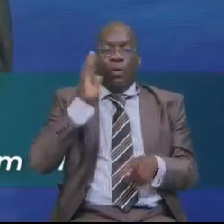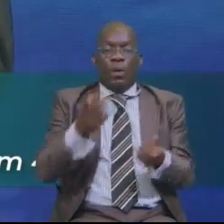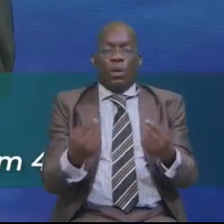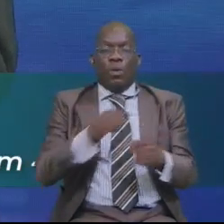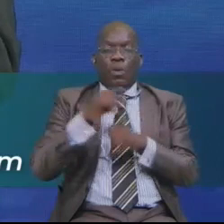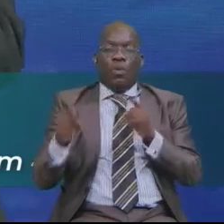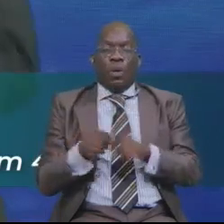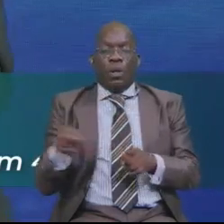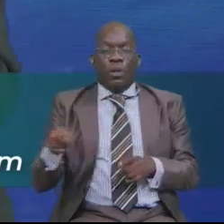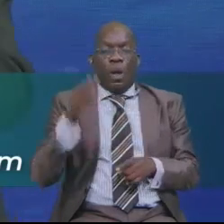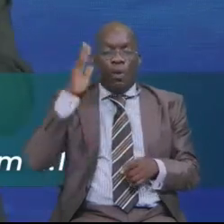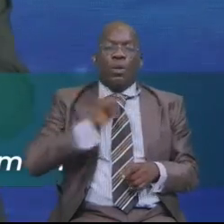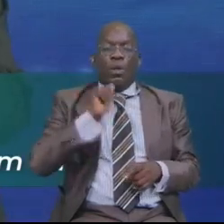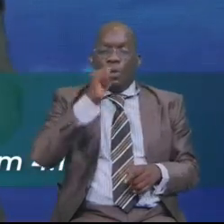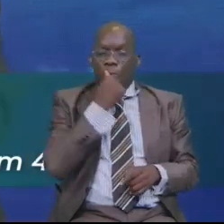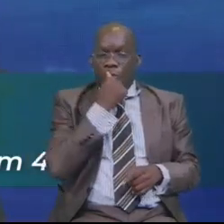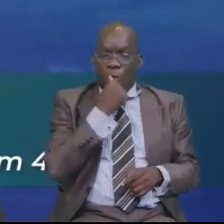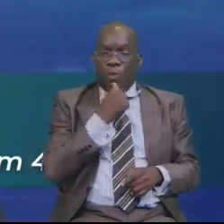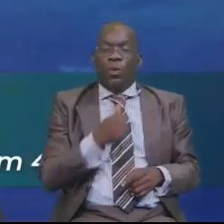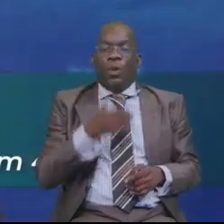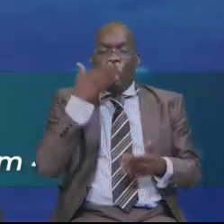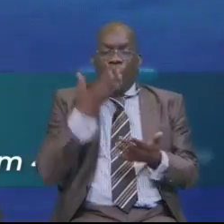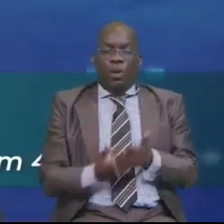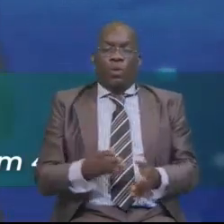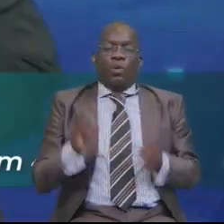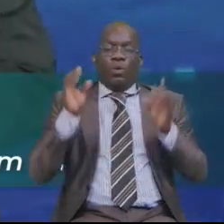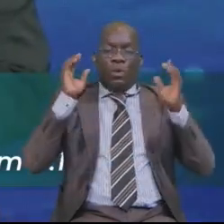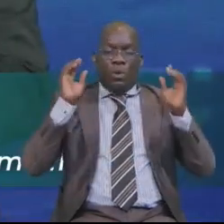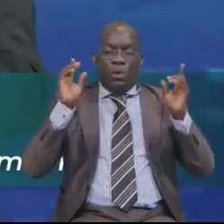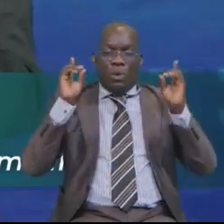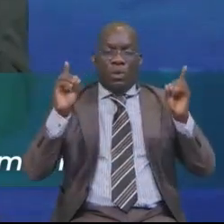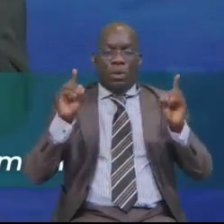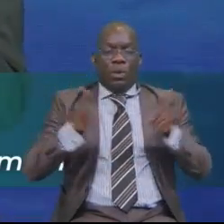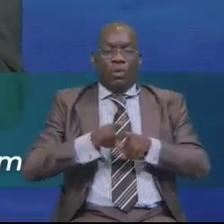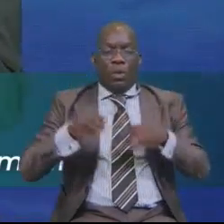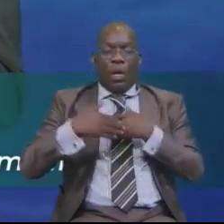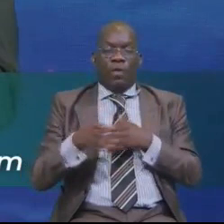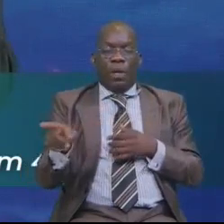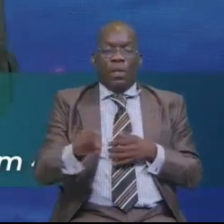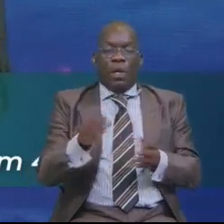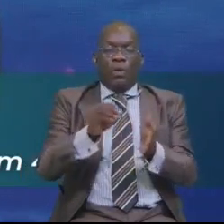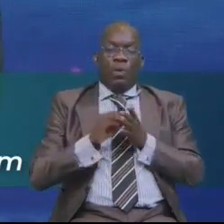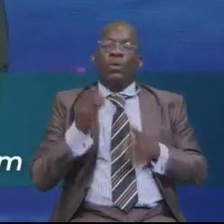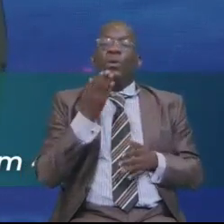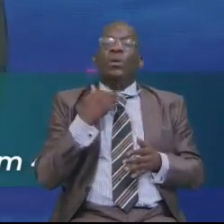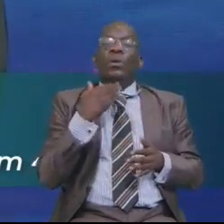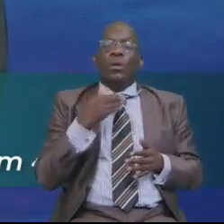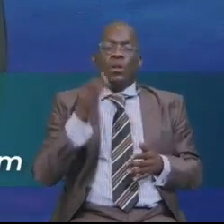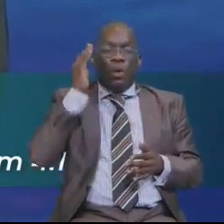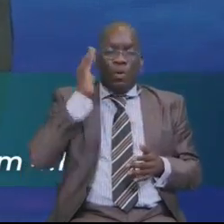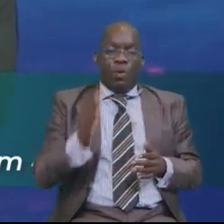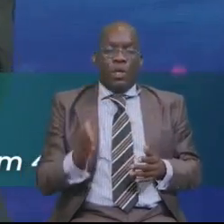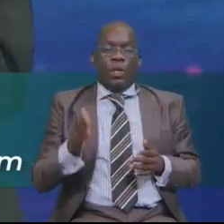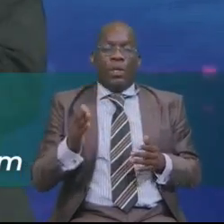endure sound doctrine, but after their own lust shall they heed to themselves teachers